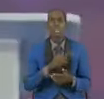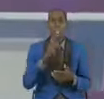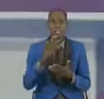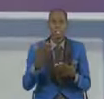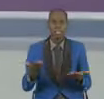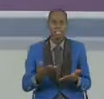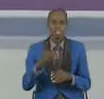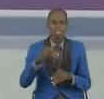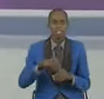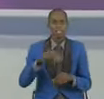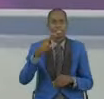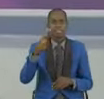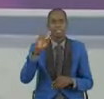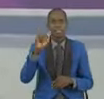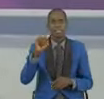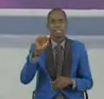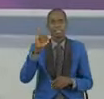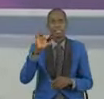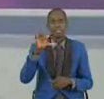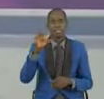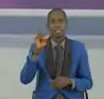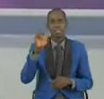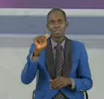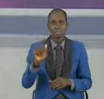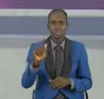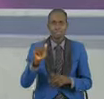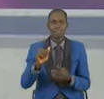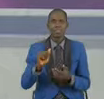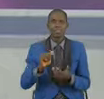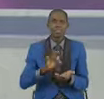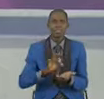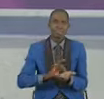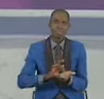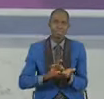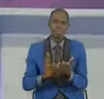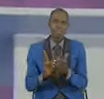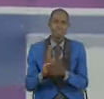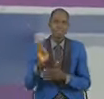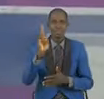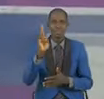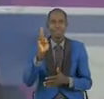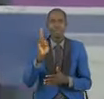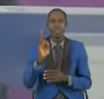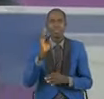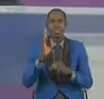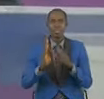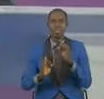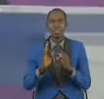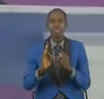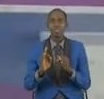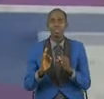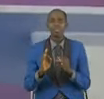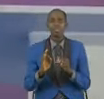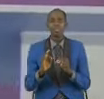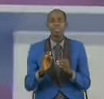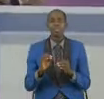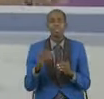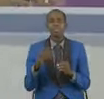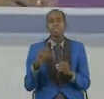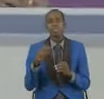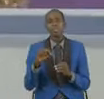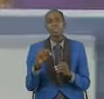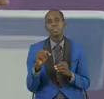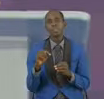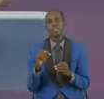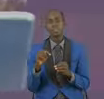Bielsa Medical University. If they're teaching those students the way they